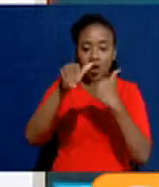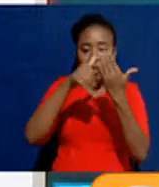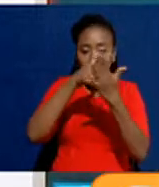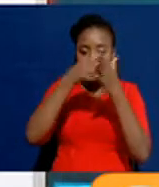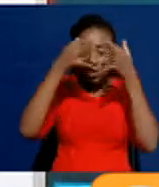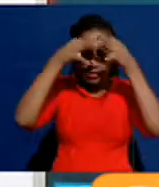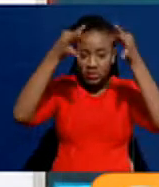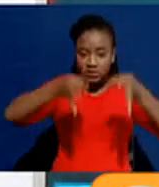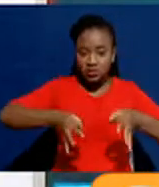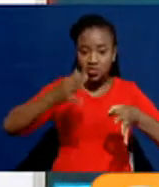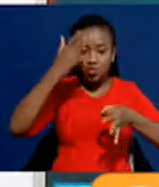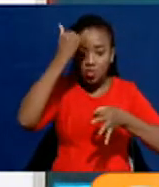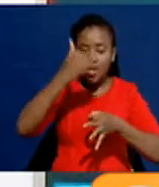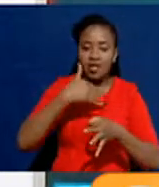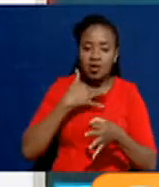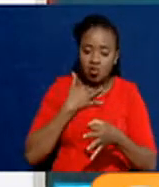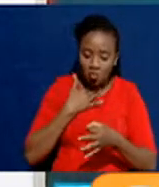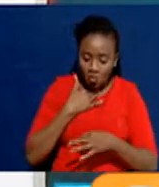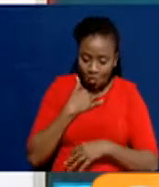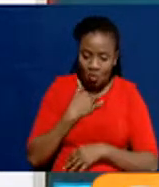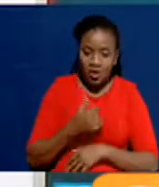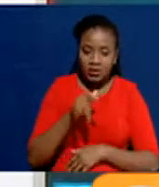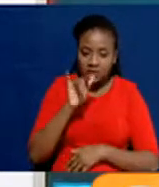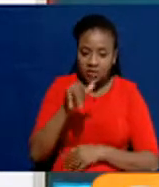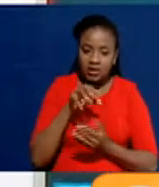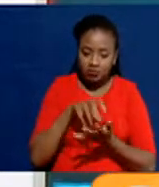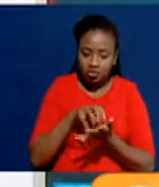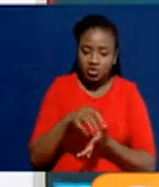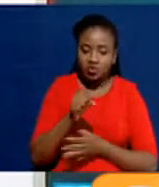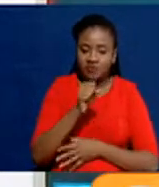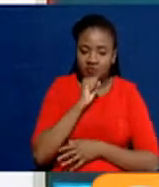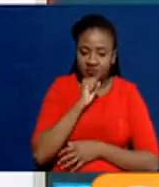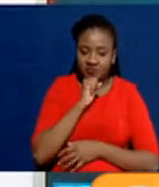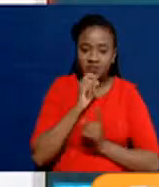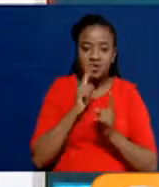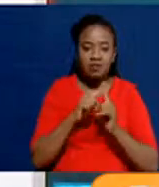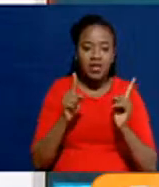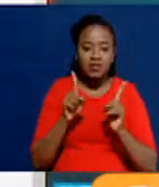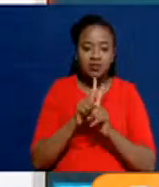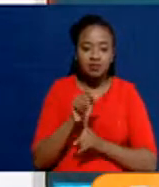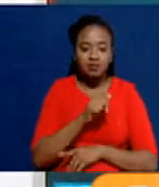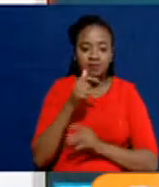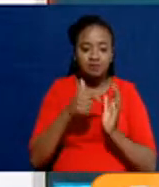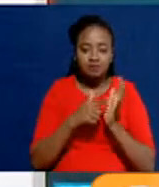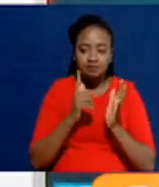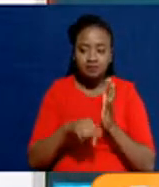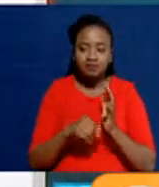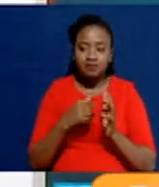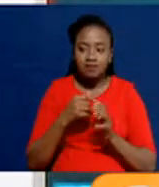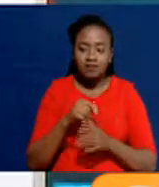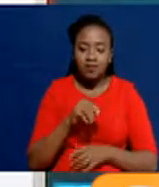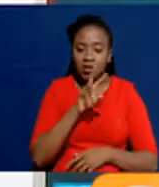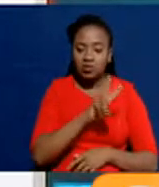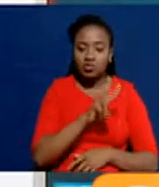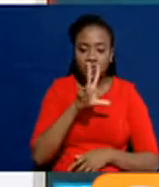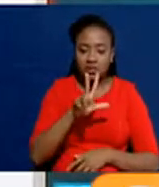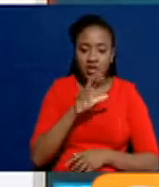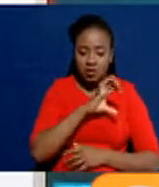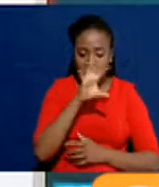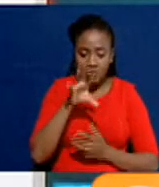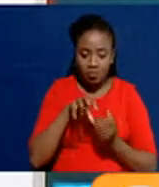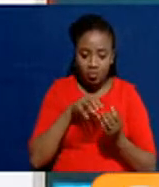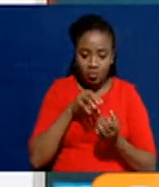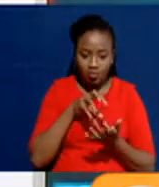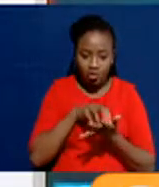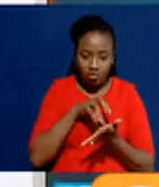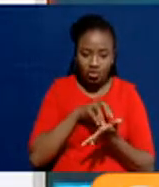positions, but also part of the grounds is that at least one judge out of the three feels that the 23 positions should be constitutional. Yeah.